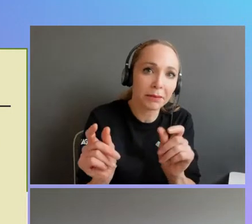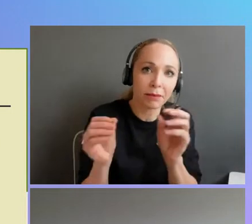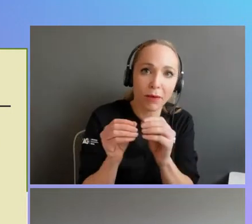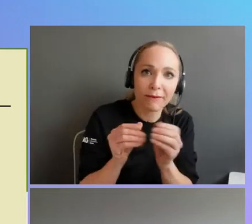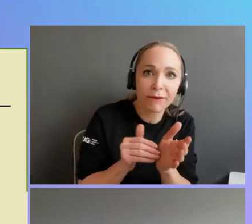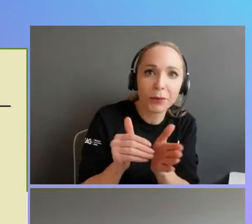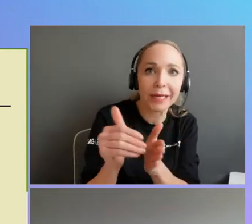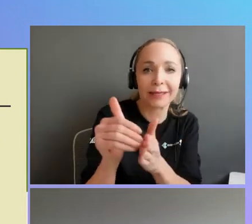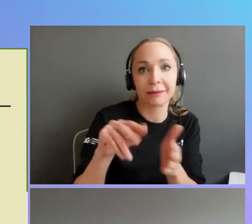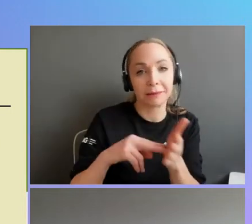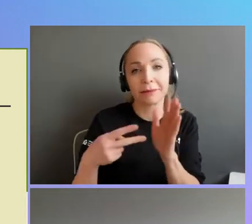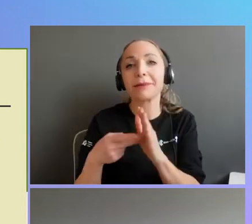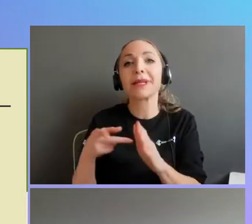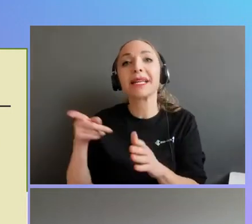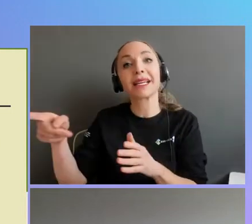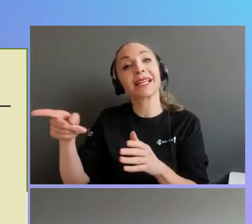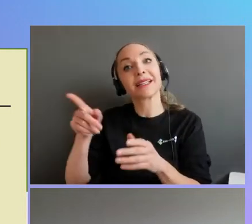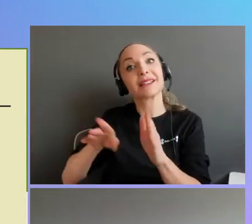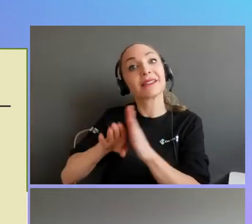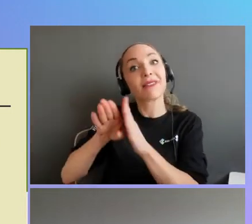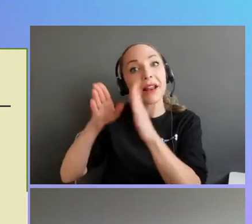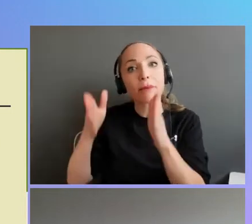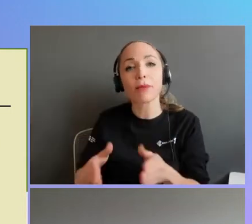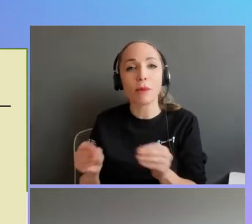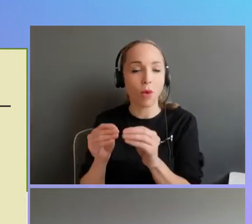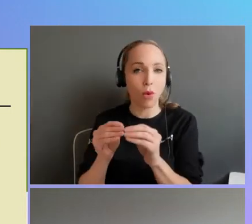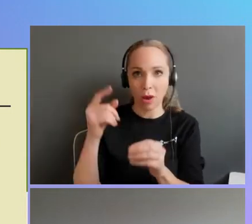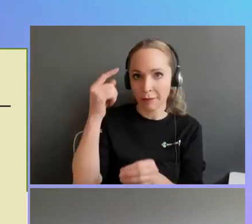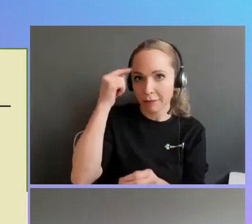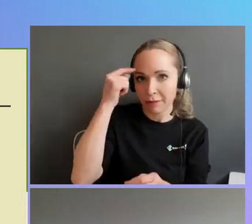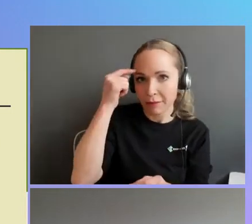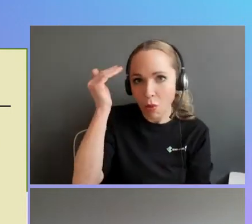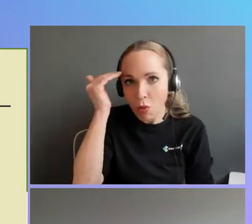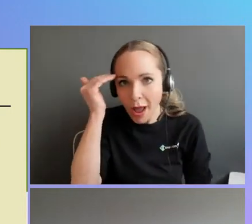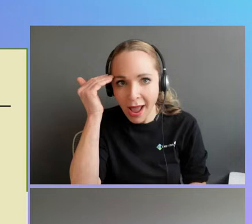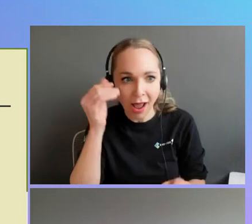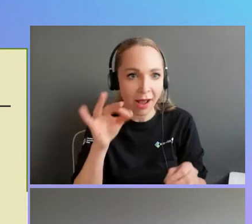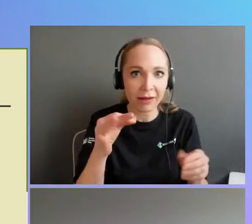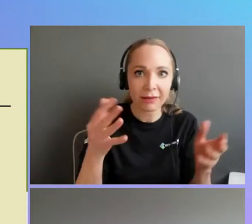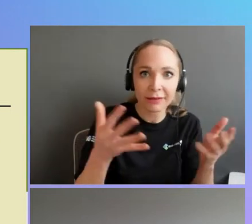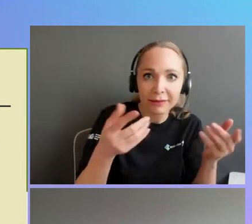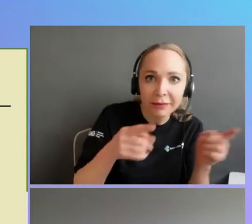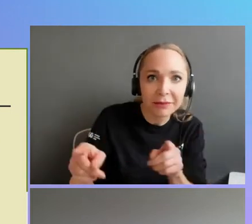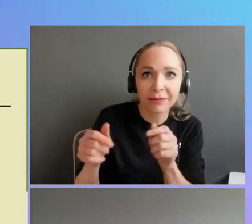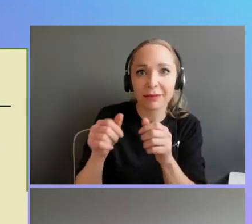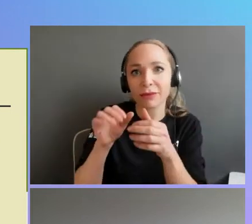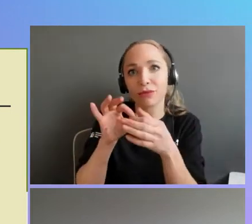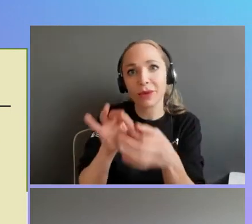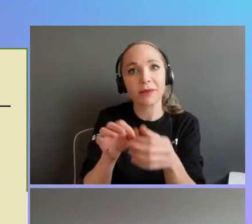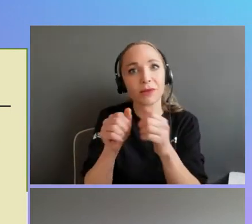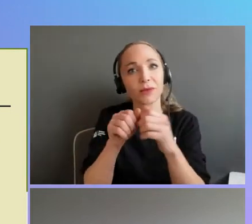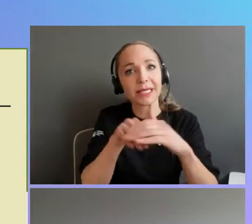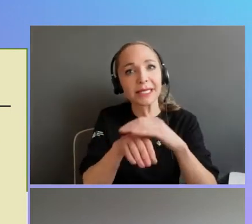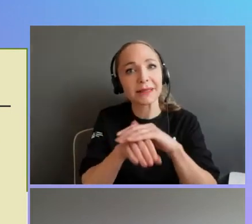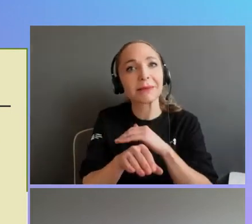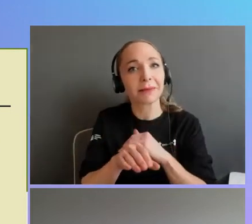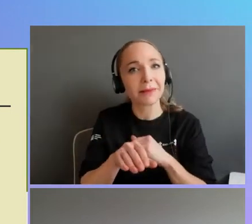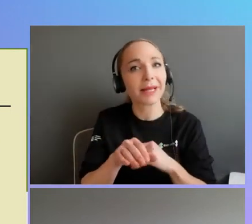mind. So it goes into the